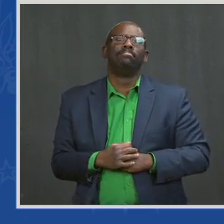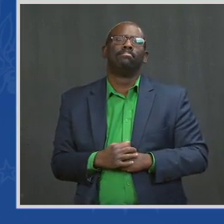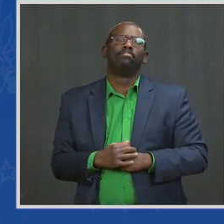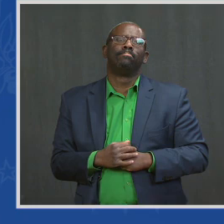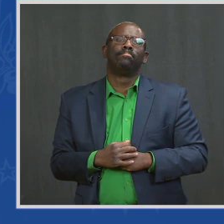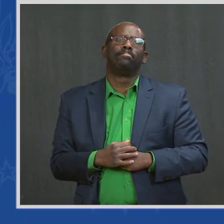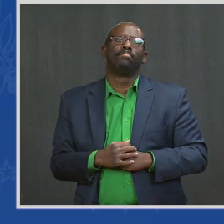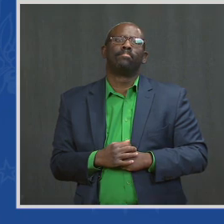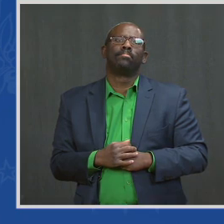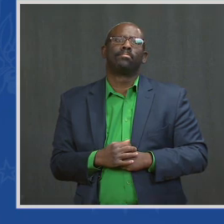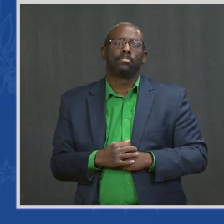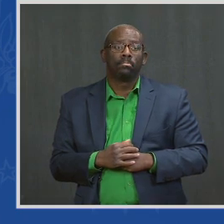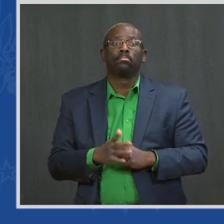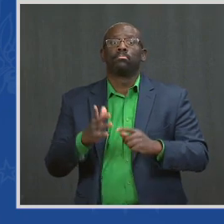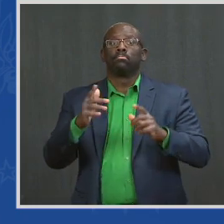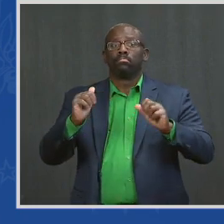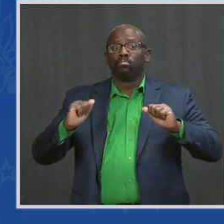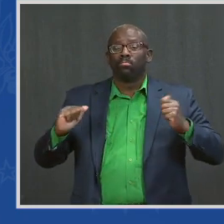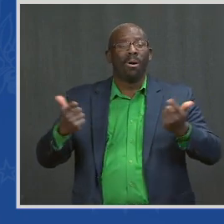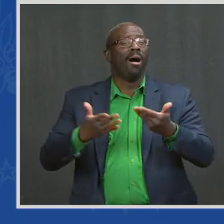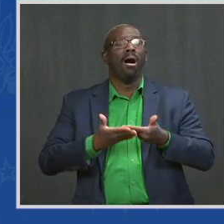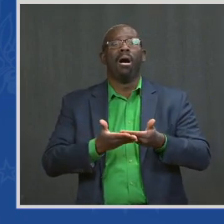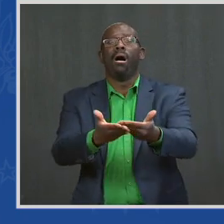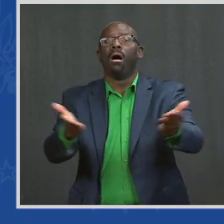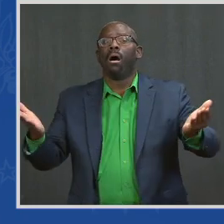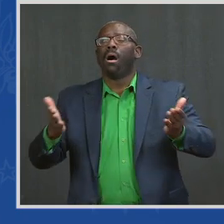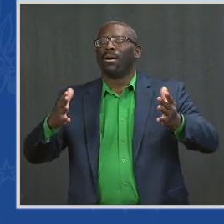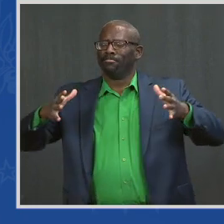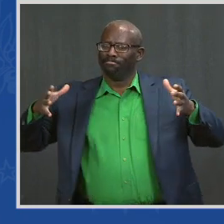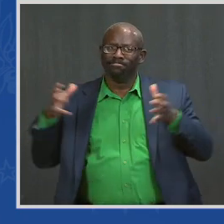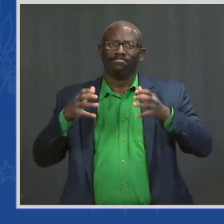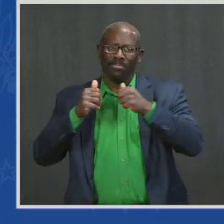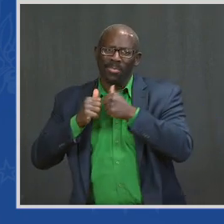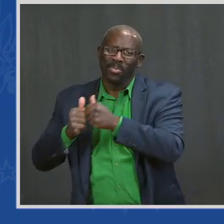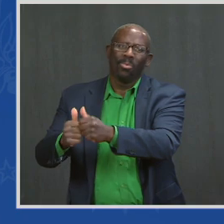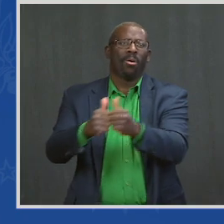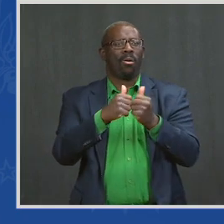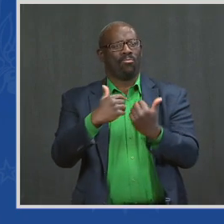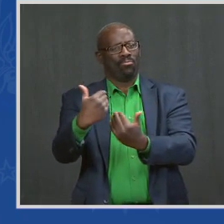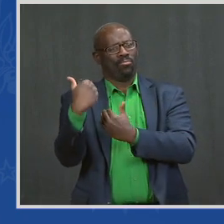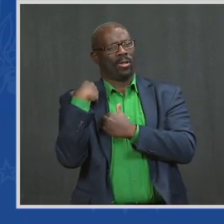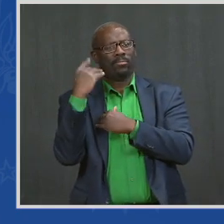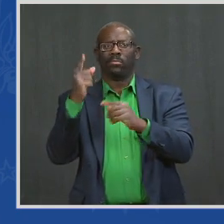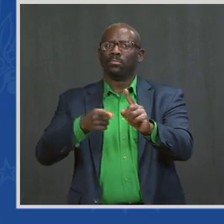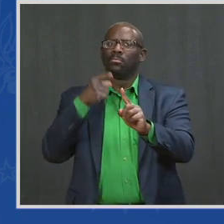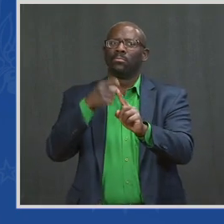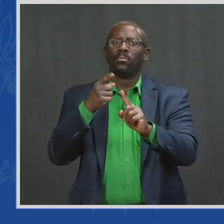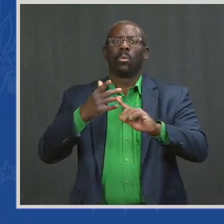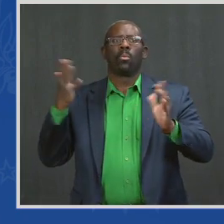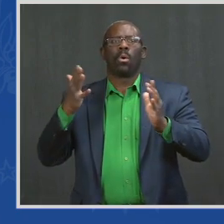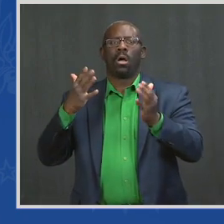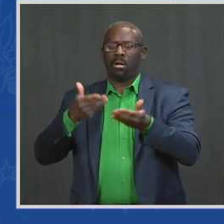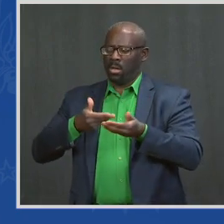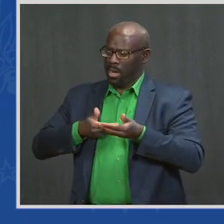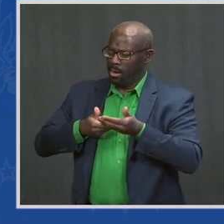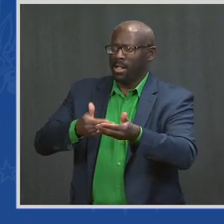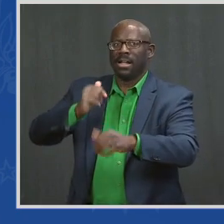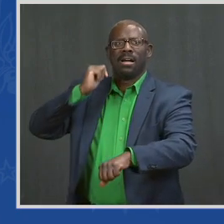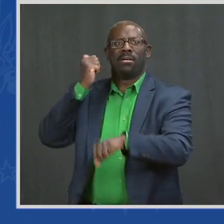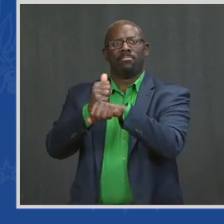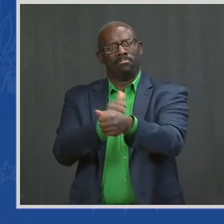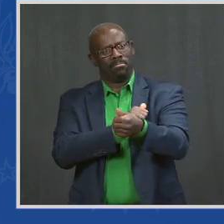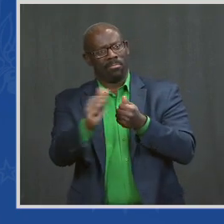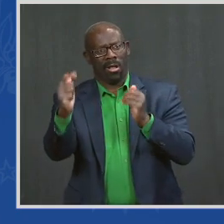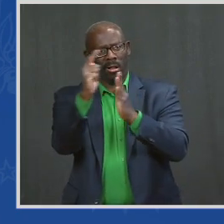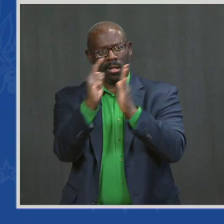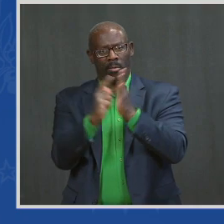All of whom, collectively, were responsible for delivering this bill to the president's desk. And